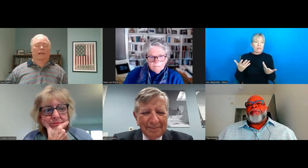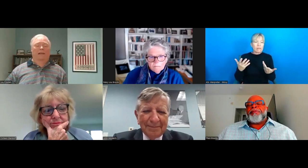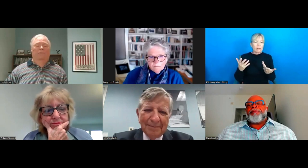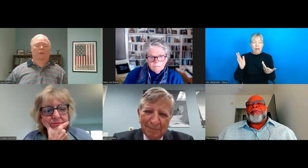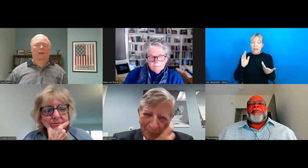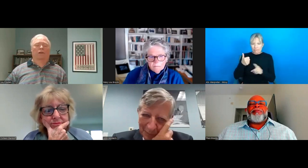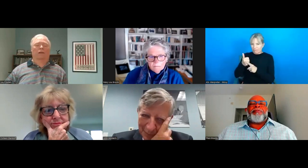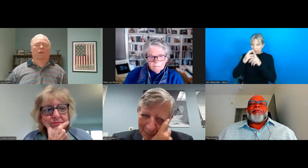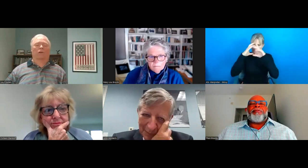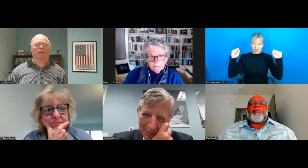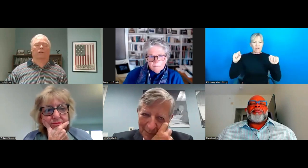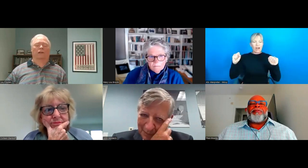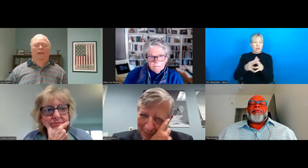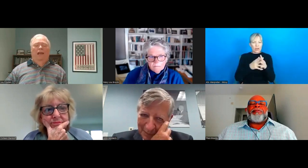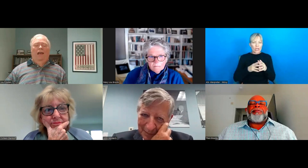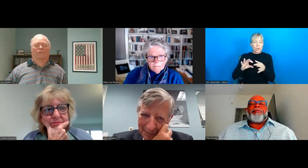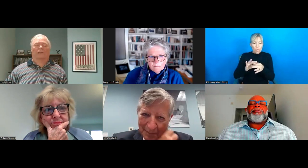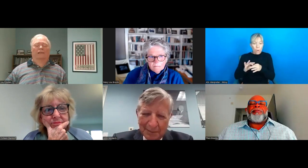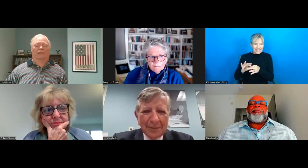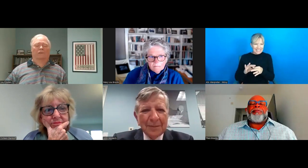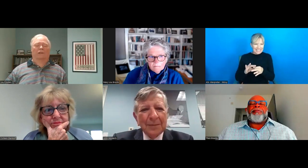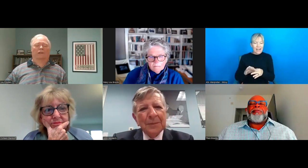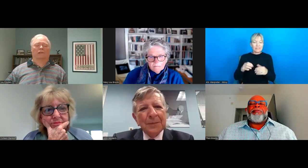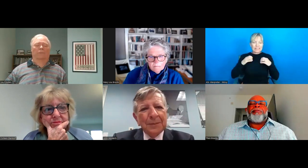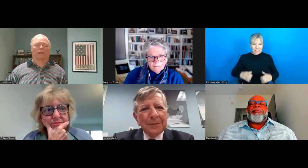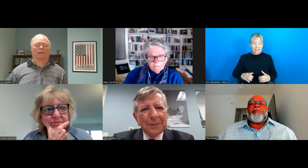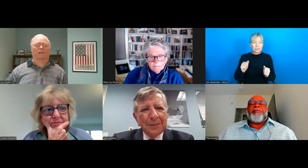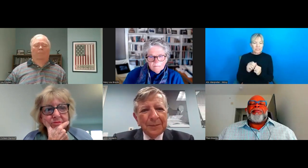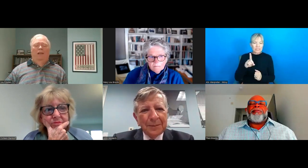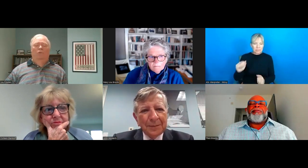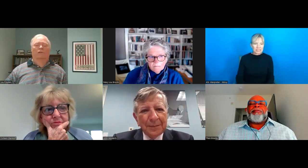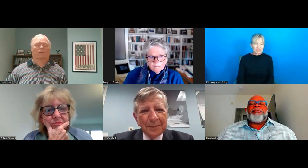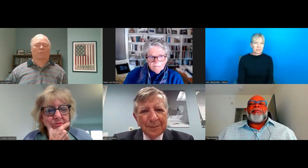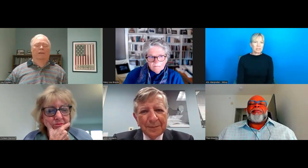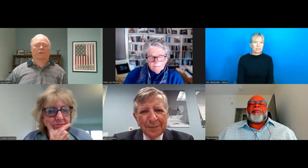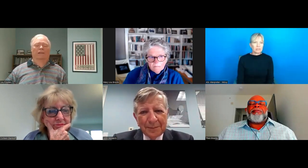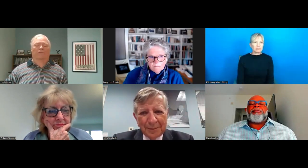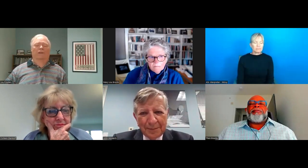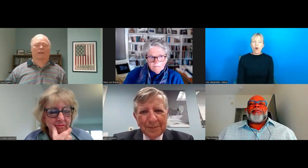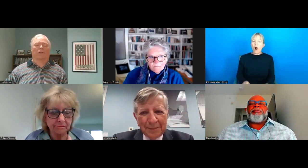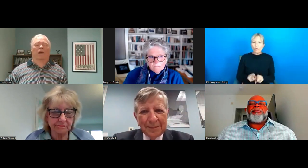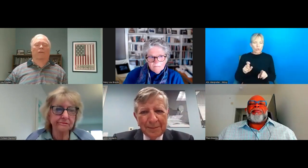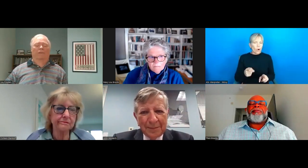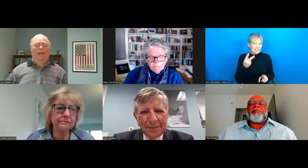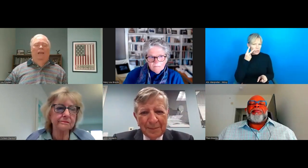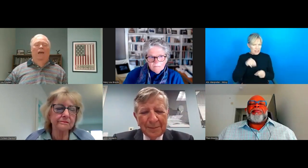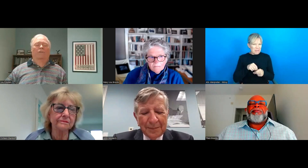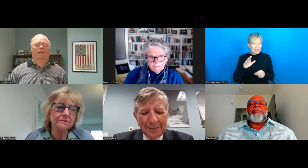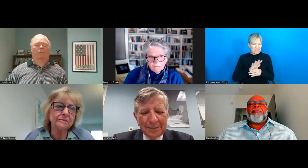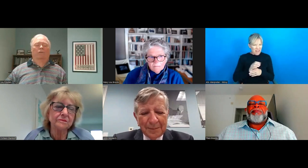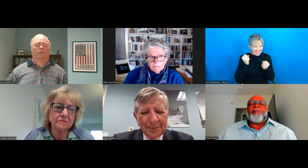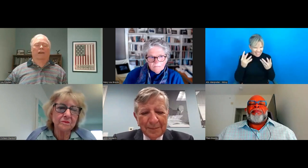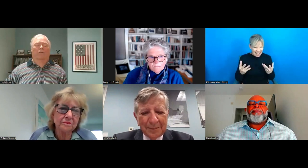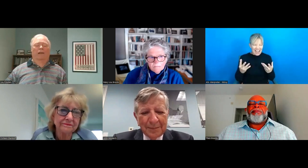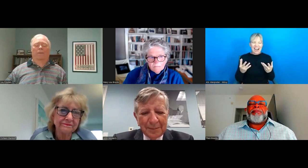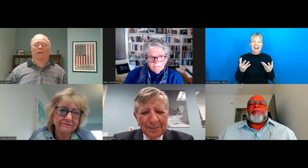president of the American Coalition of Citizens with Disabilities, was also pictured in the video. A lot of